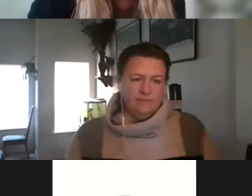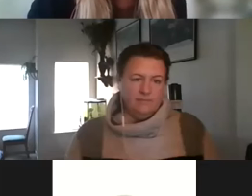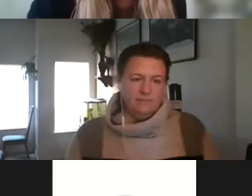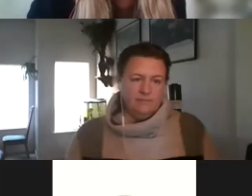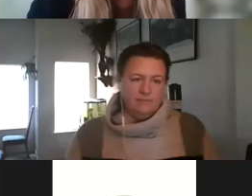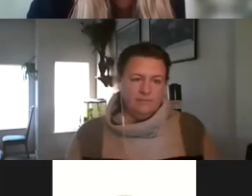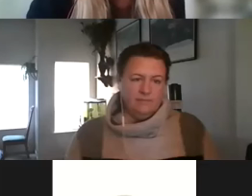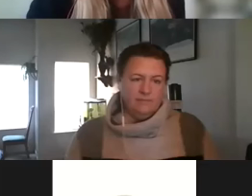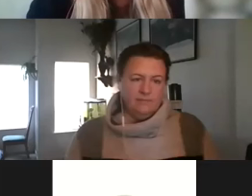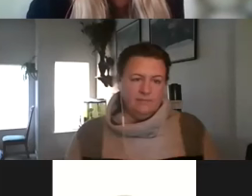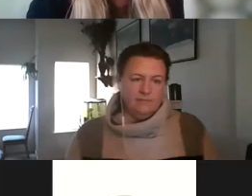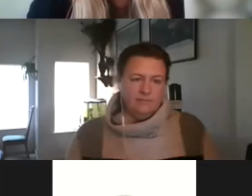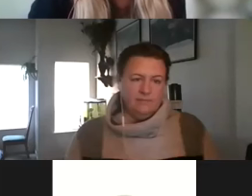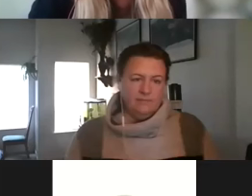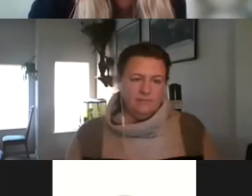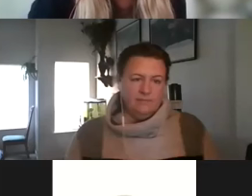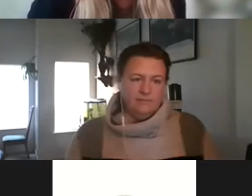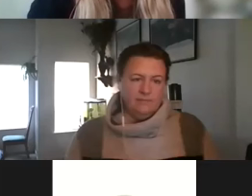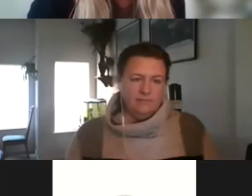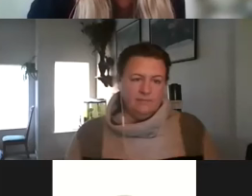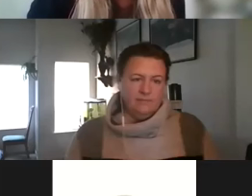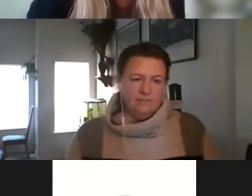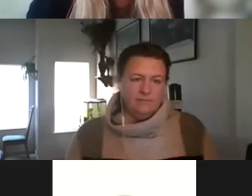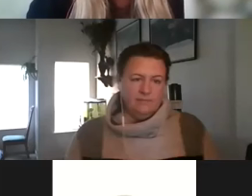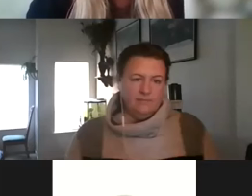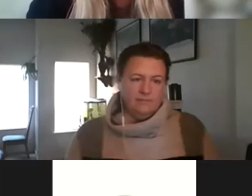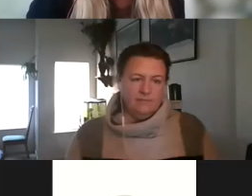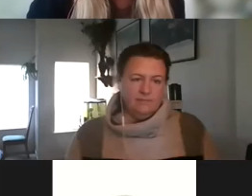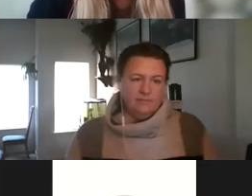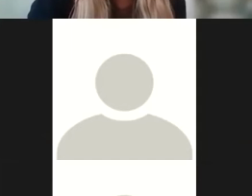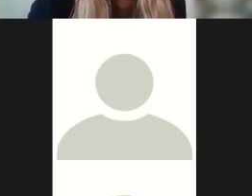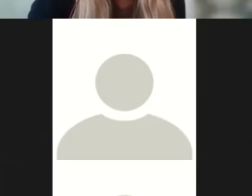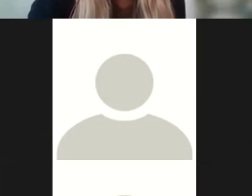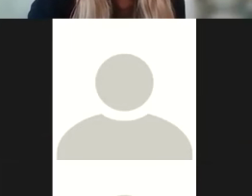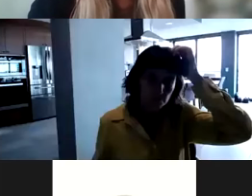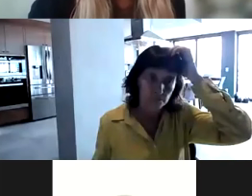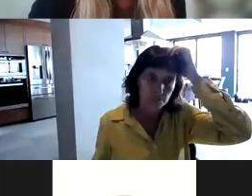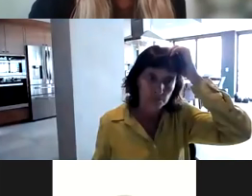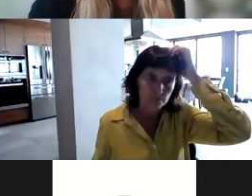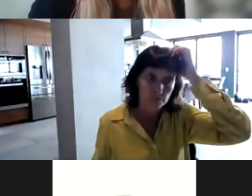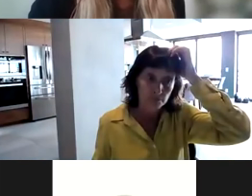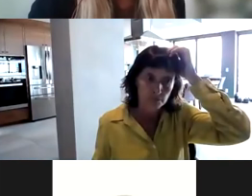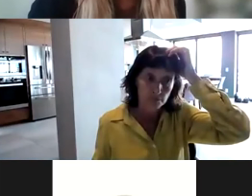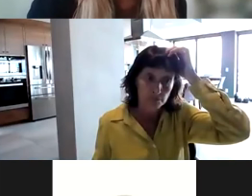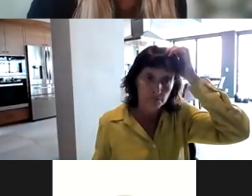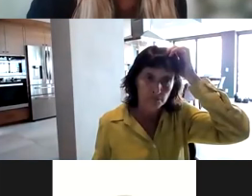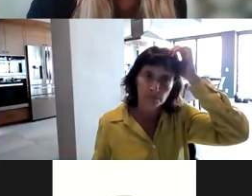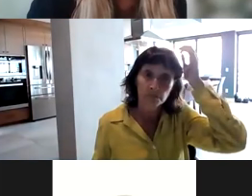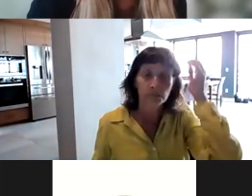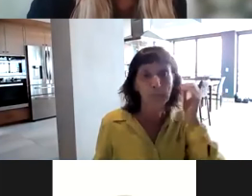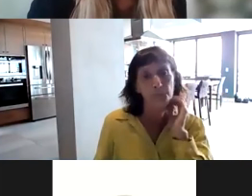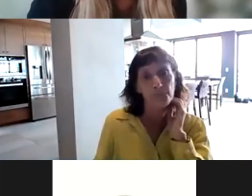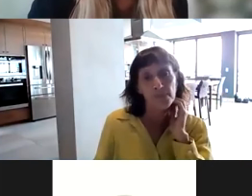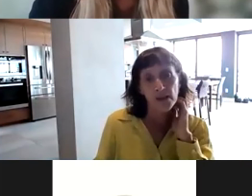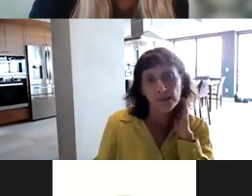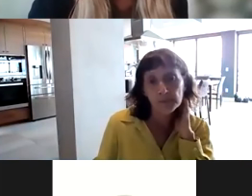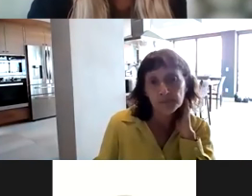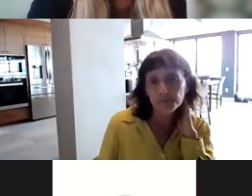well. So we have about 3 minutes left. I'm just going to do one catch-all question for all three of you,